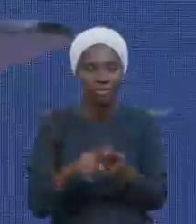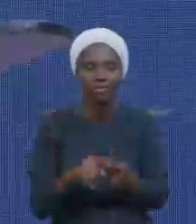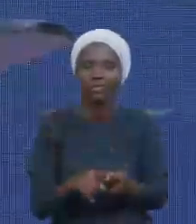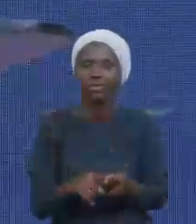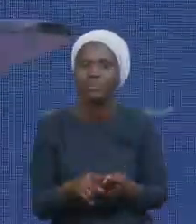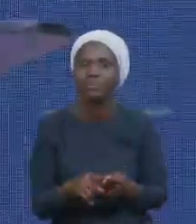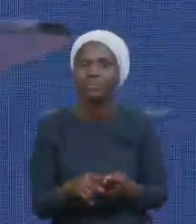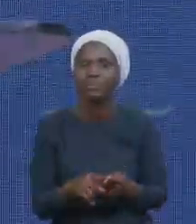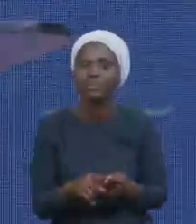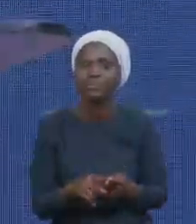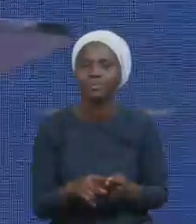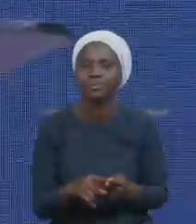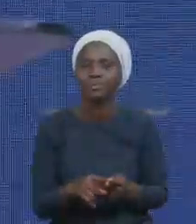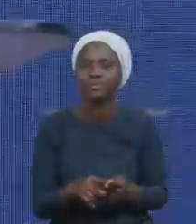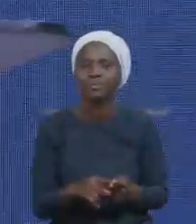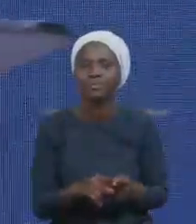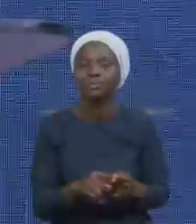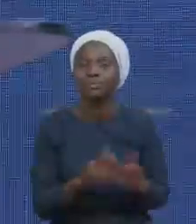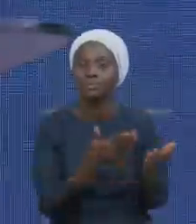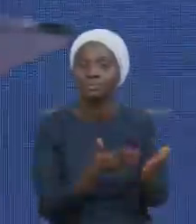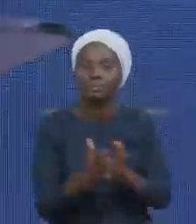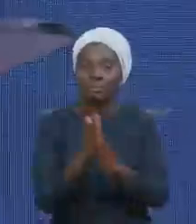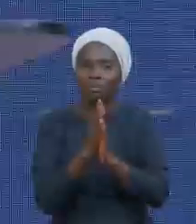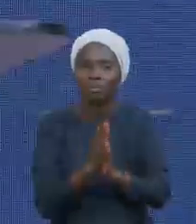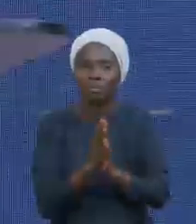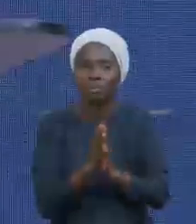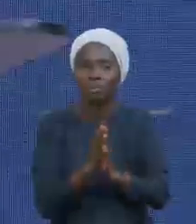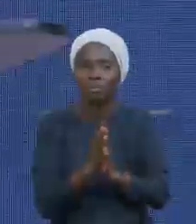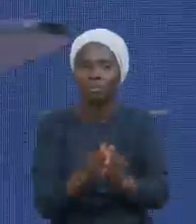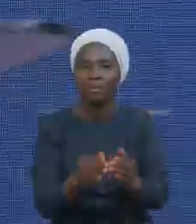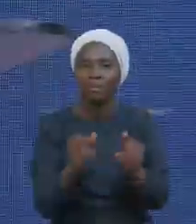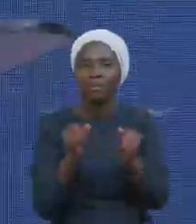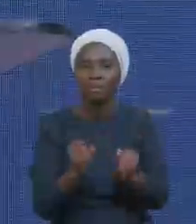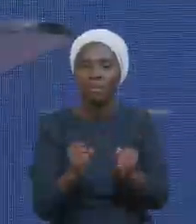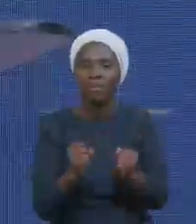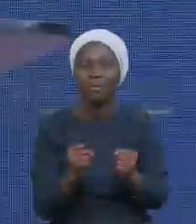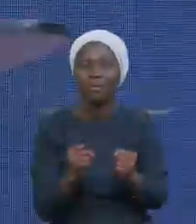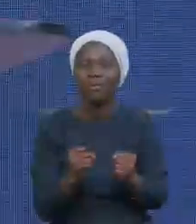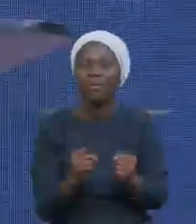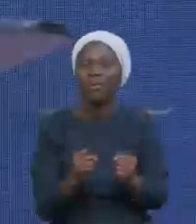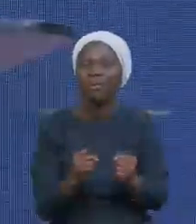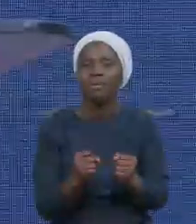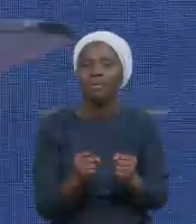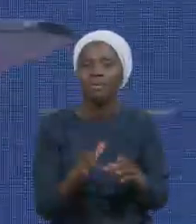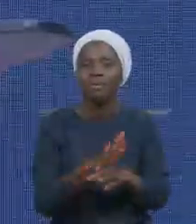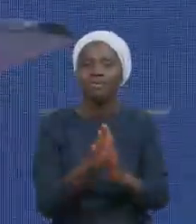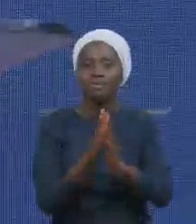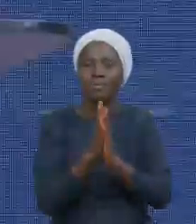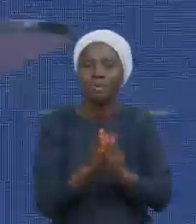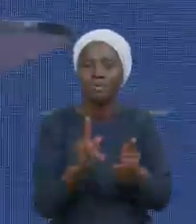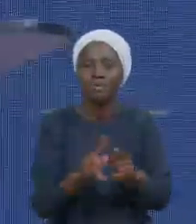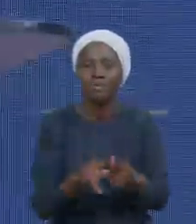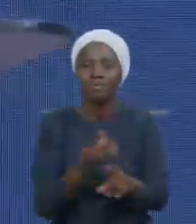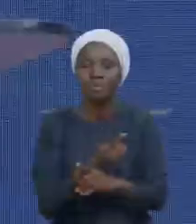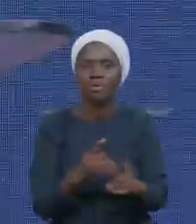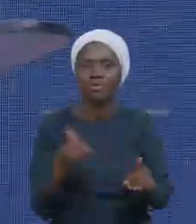Power-packed prayer that saves the sick, that will heal the sick, deliver the captive,